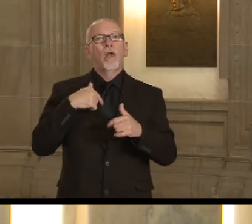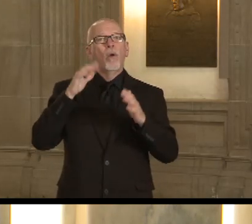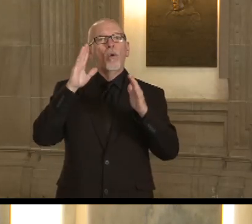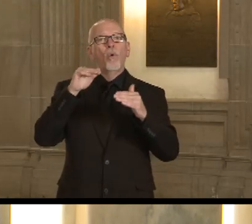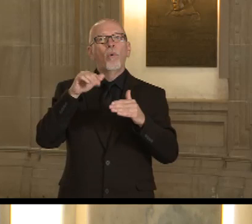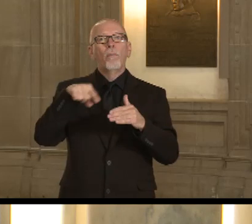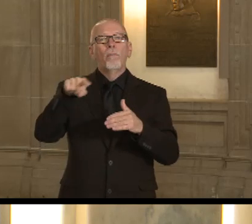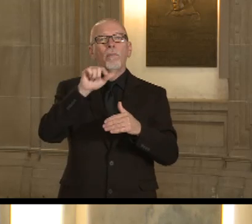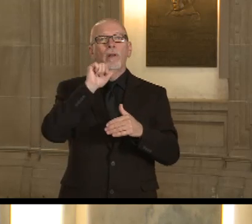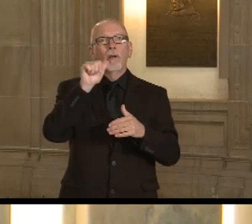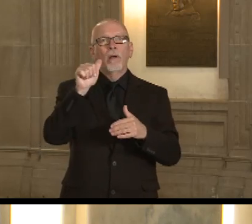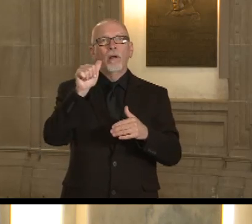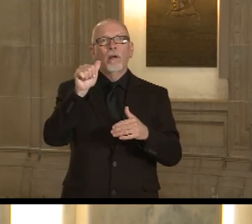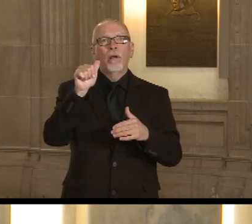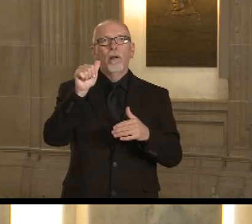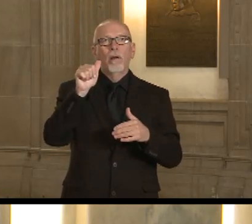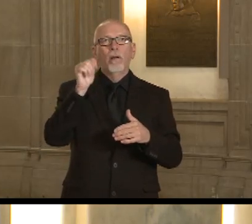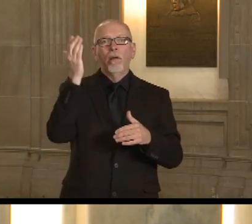wasn't lost